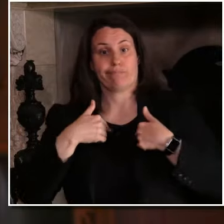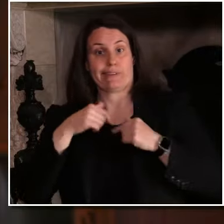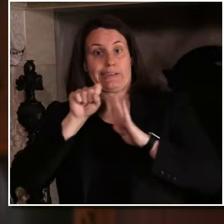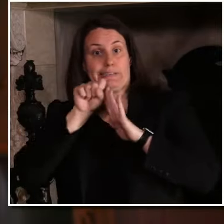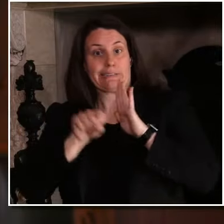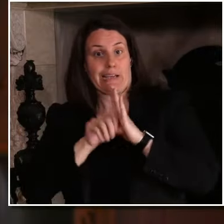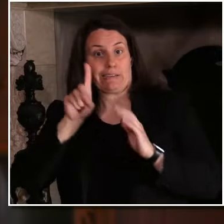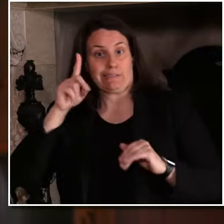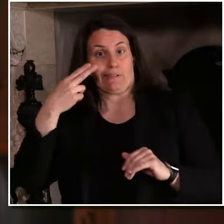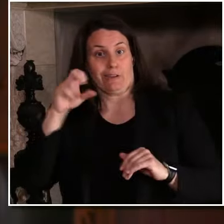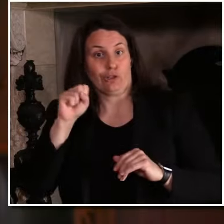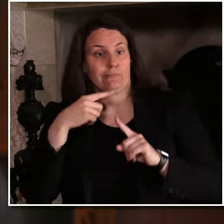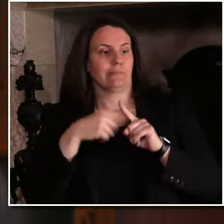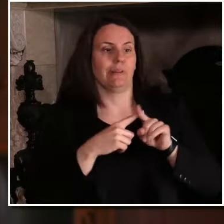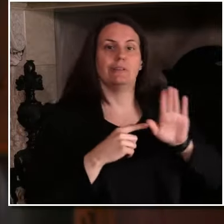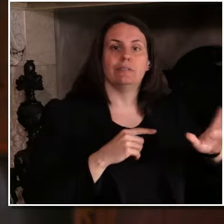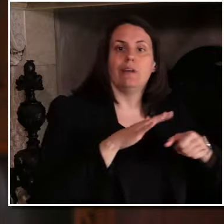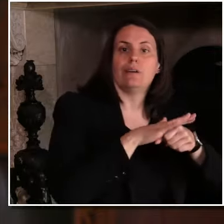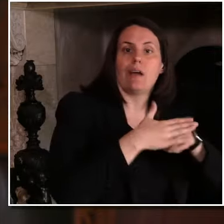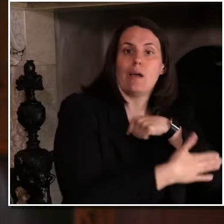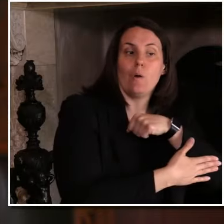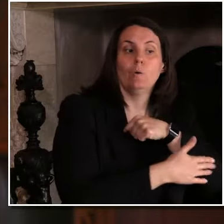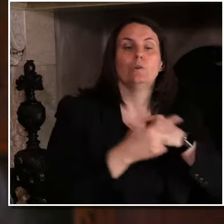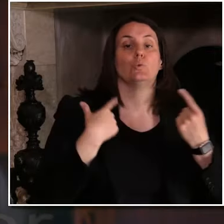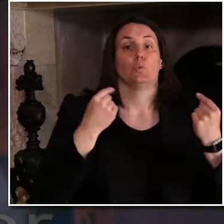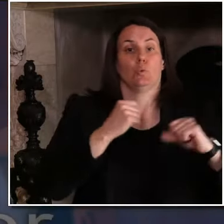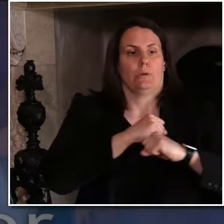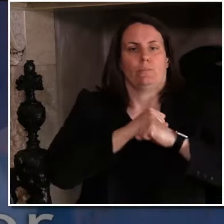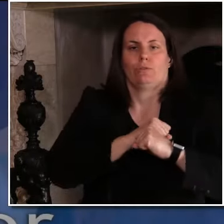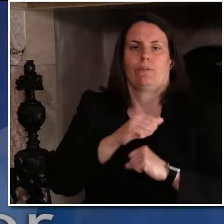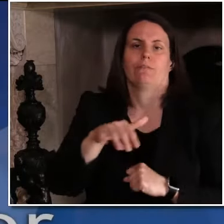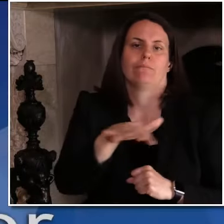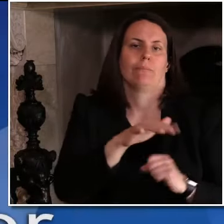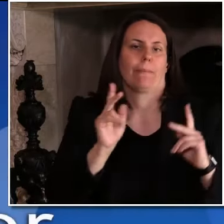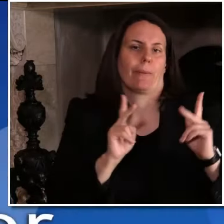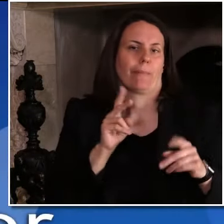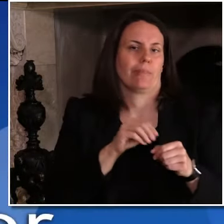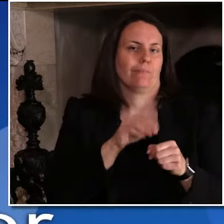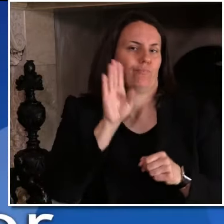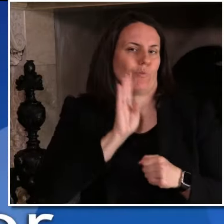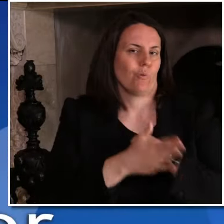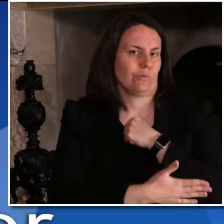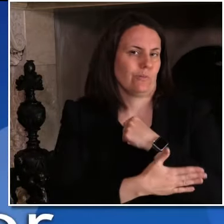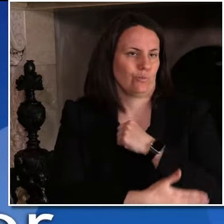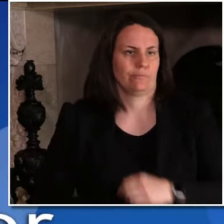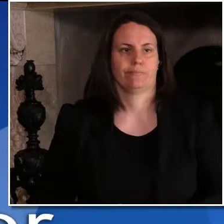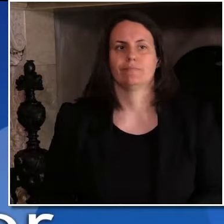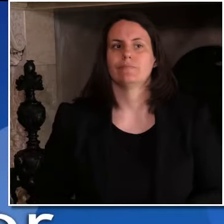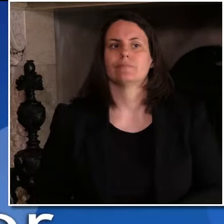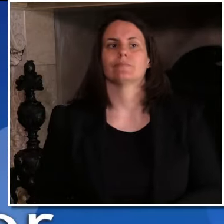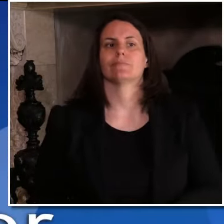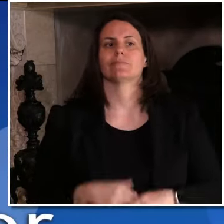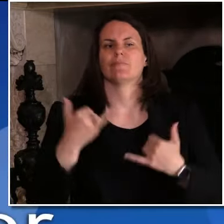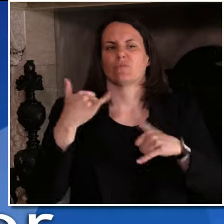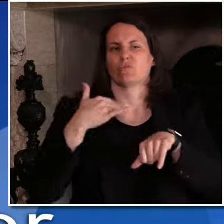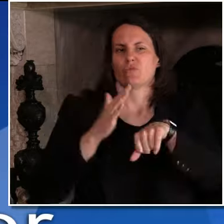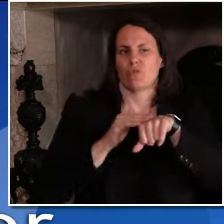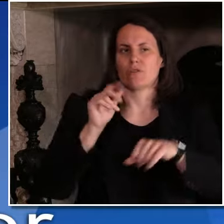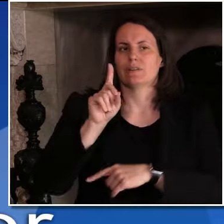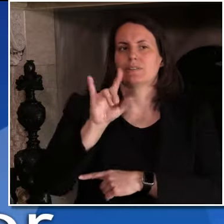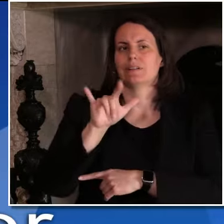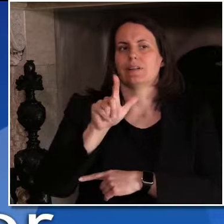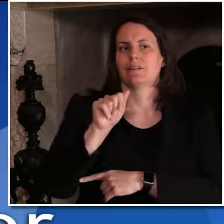protect communities all around the state. Thank you, Addie. Now to Dylan Brogan from Isthmus. Dylan?